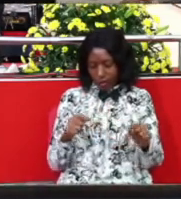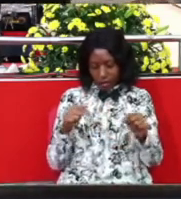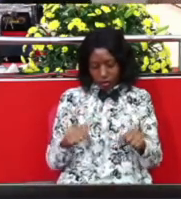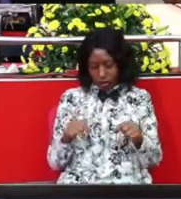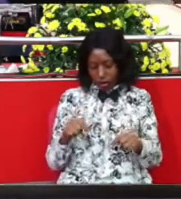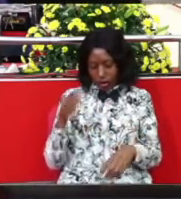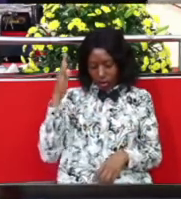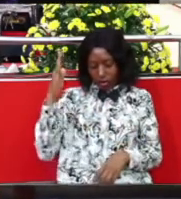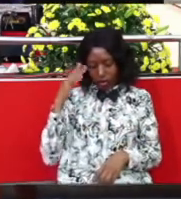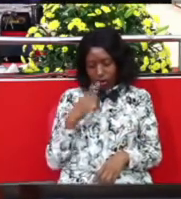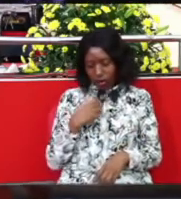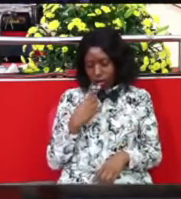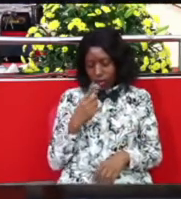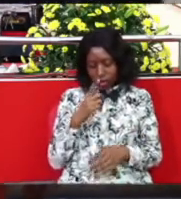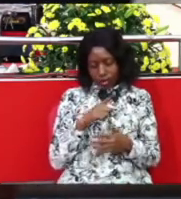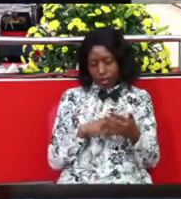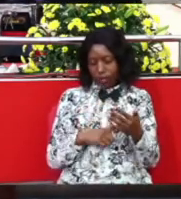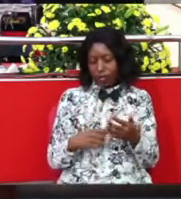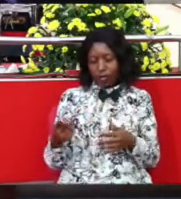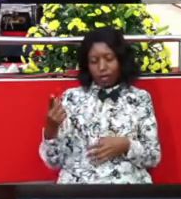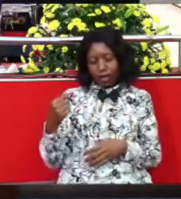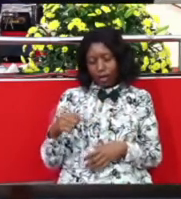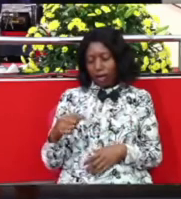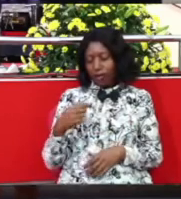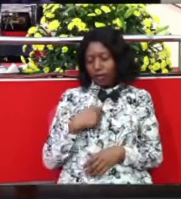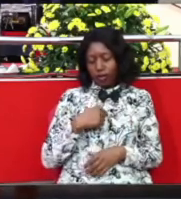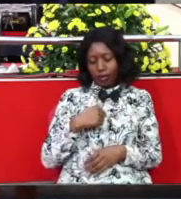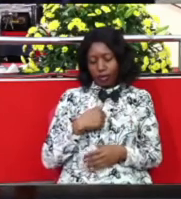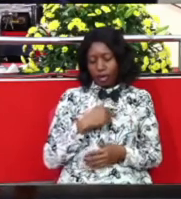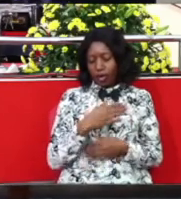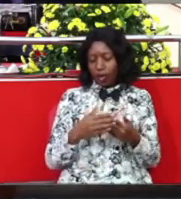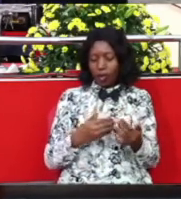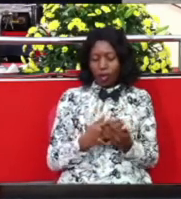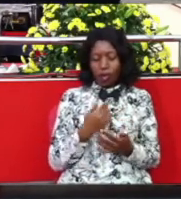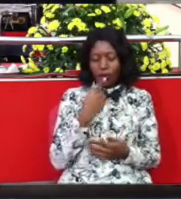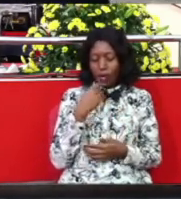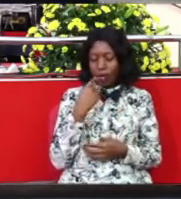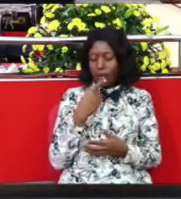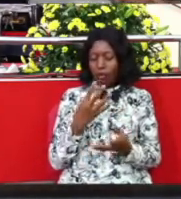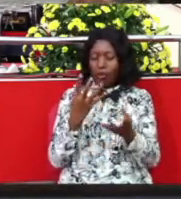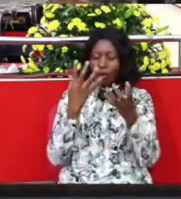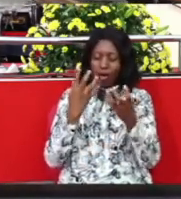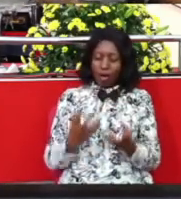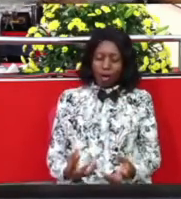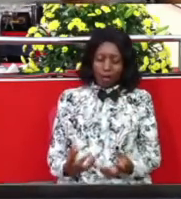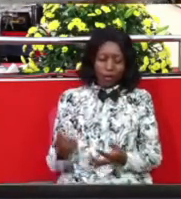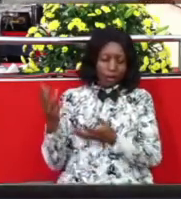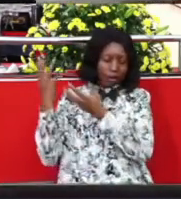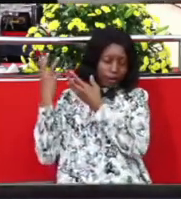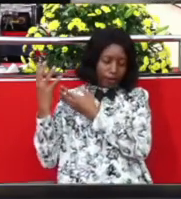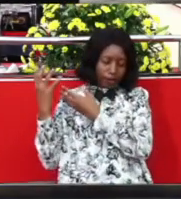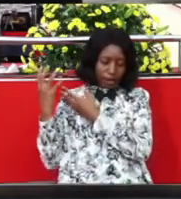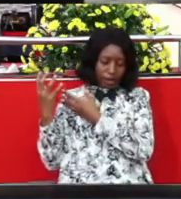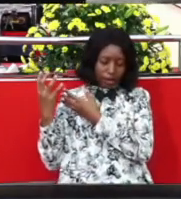unto me. Unawaambia kwamba njoni kwangu. All who are heavily laden. Kwa wote mlio na mizigo mizito. All